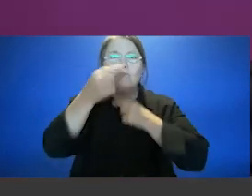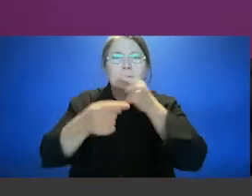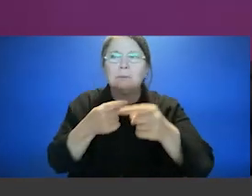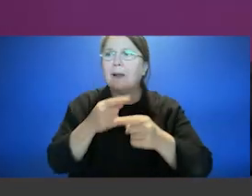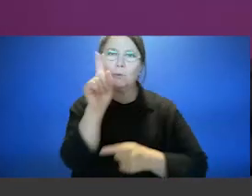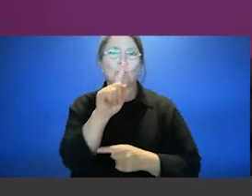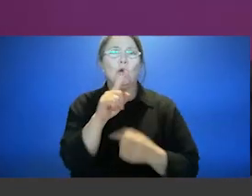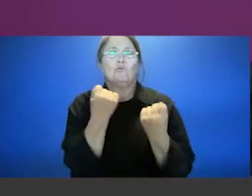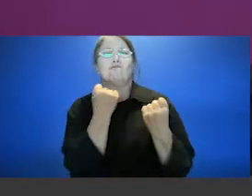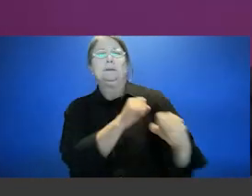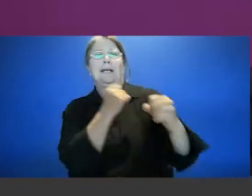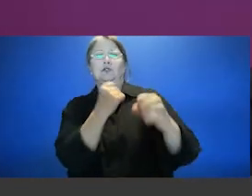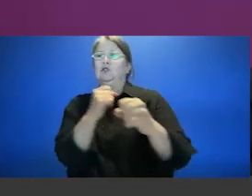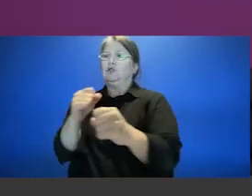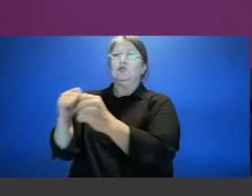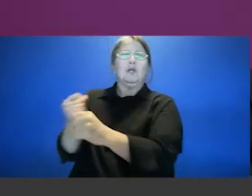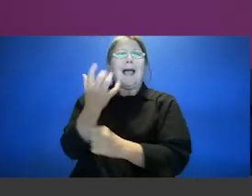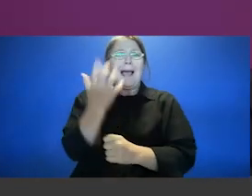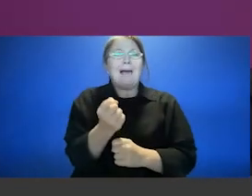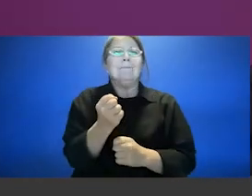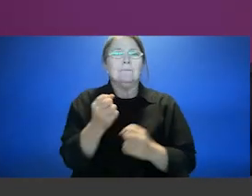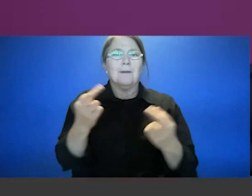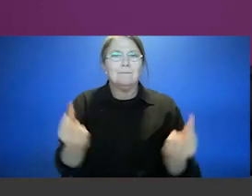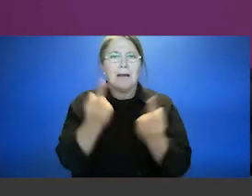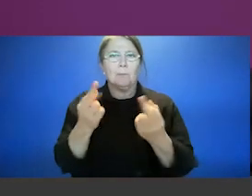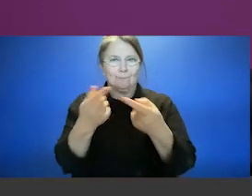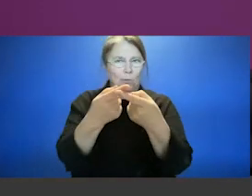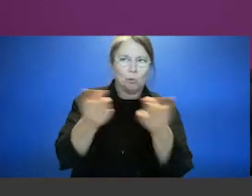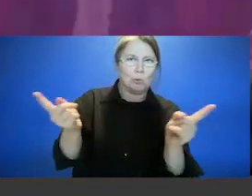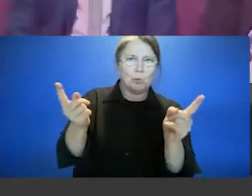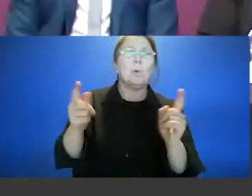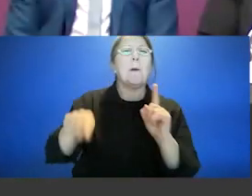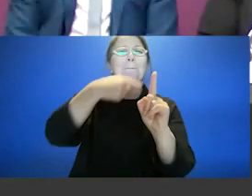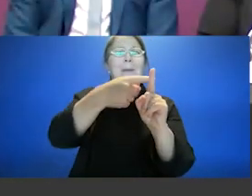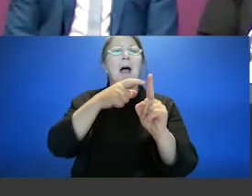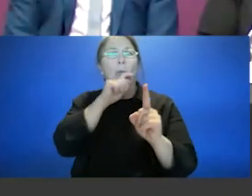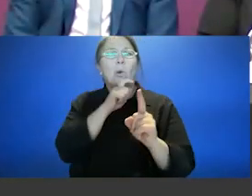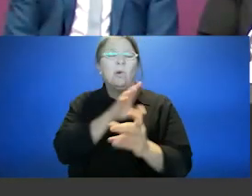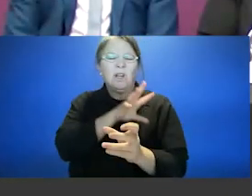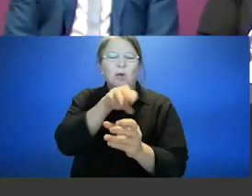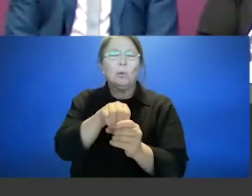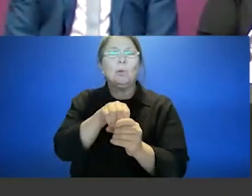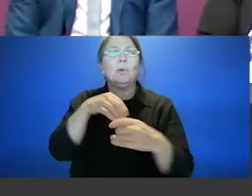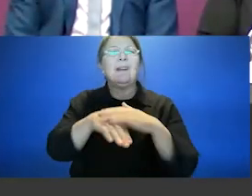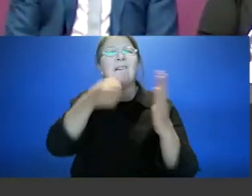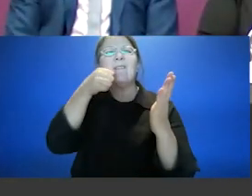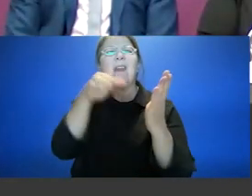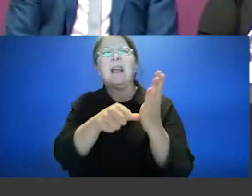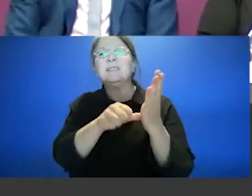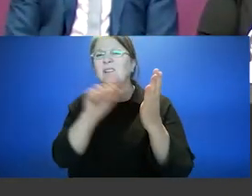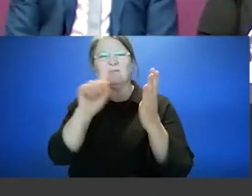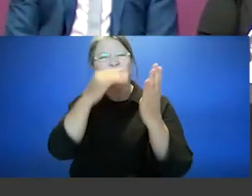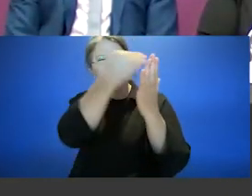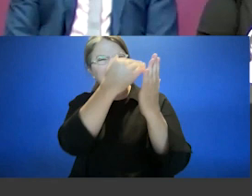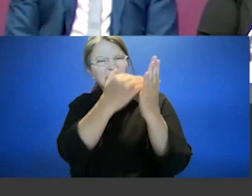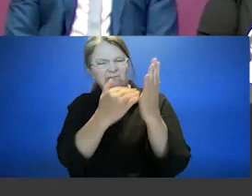or, and provide information attached to the letter about those protections. And out of your